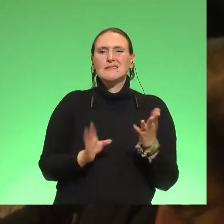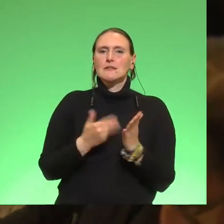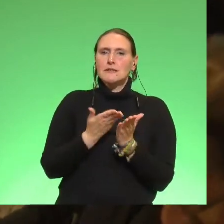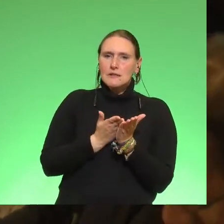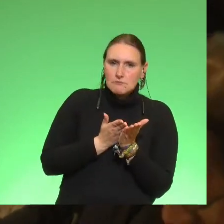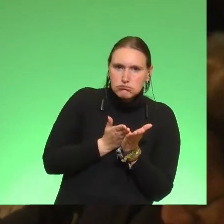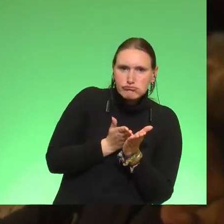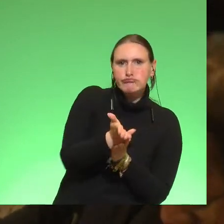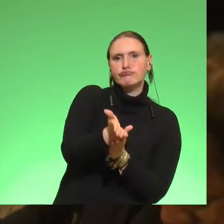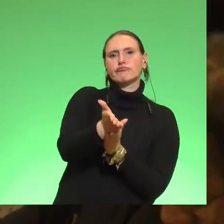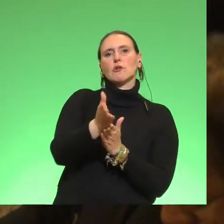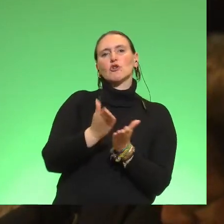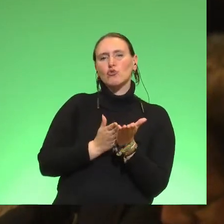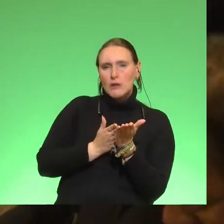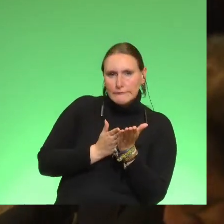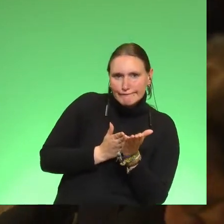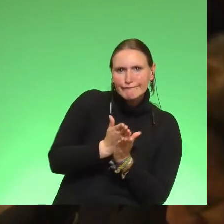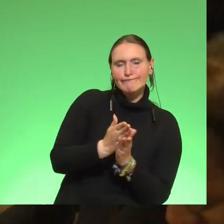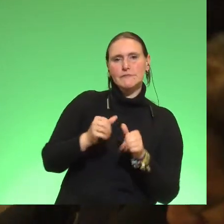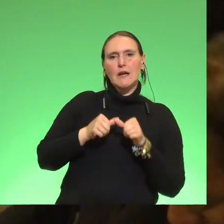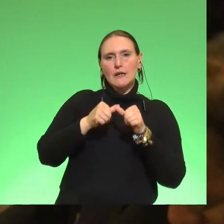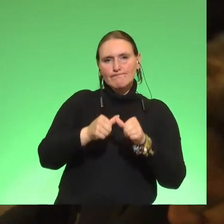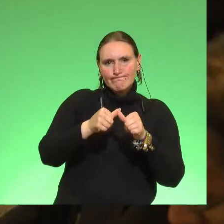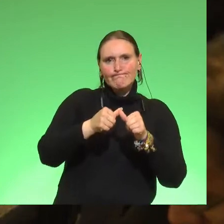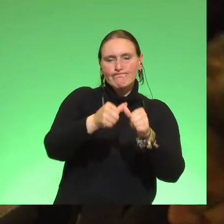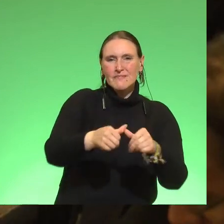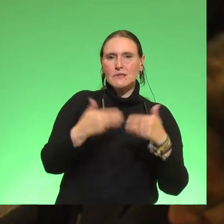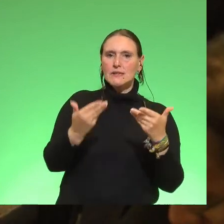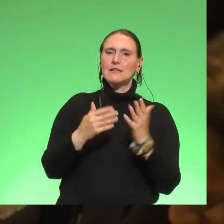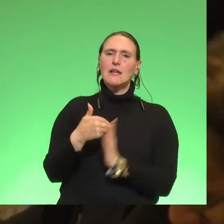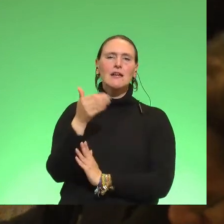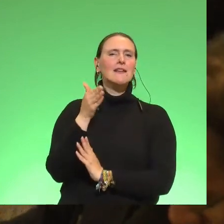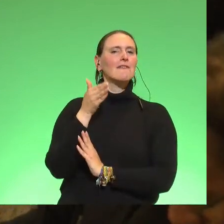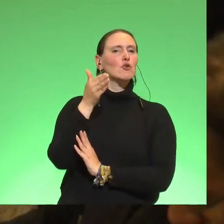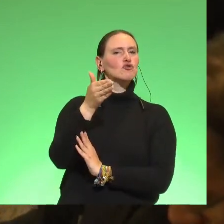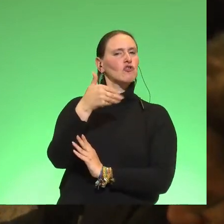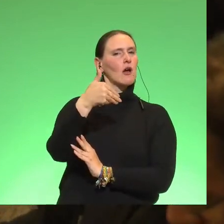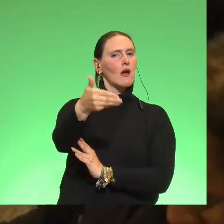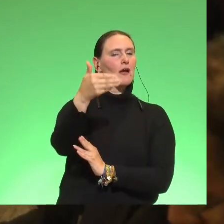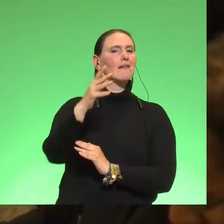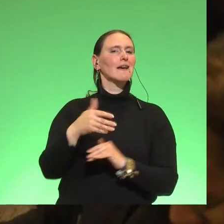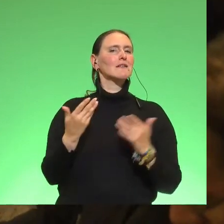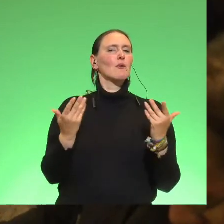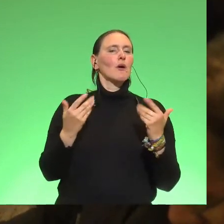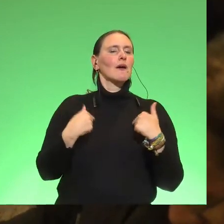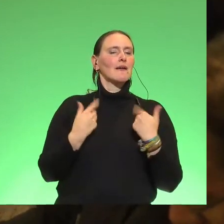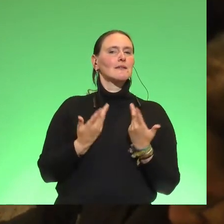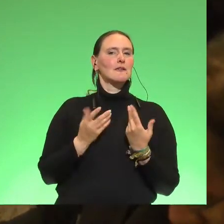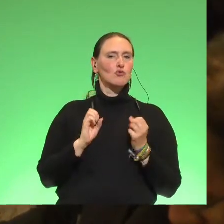future, in the sense of, okay, what is it that we need to change in the existing